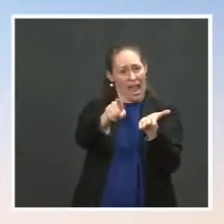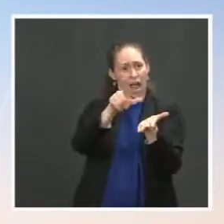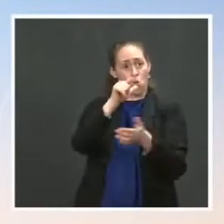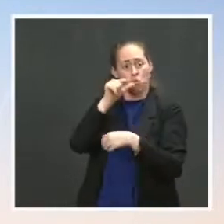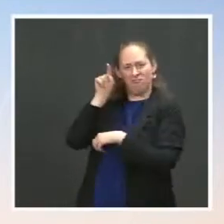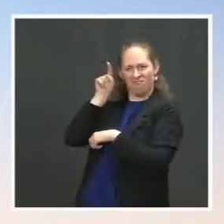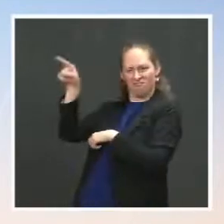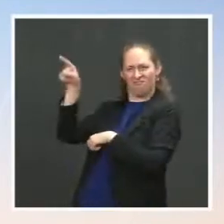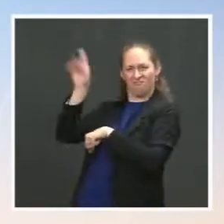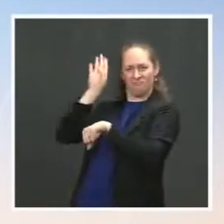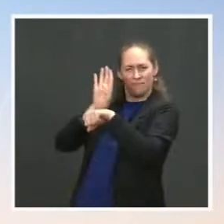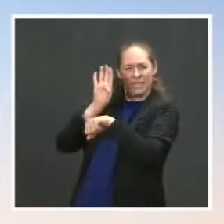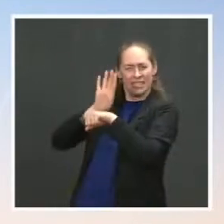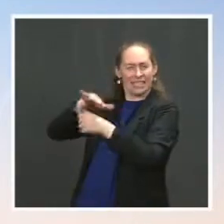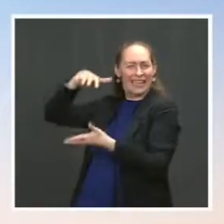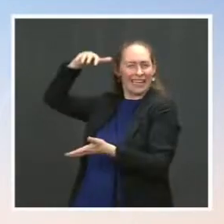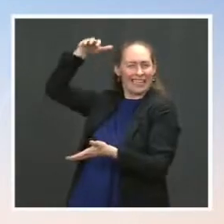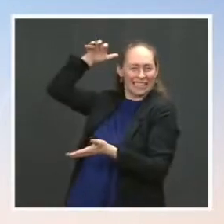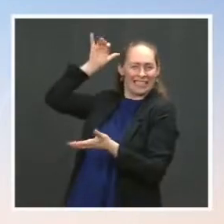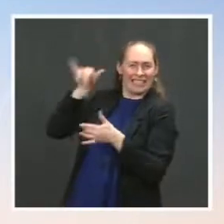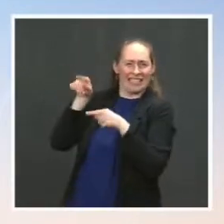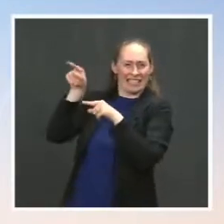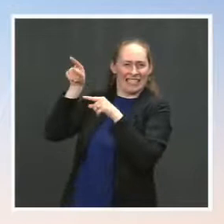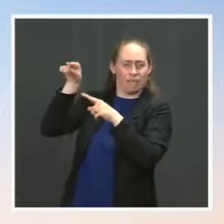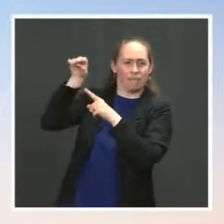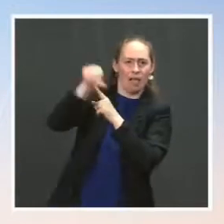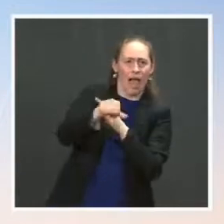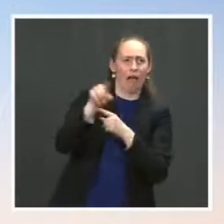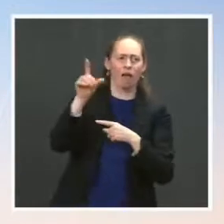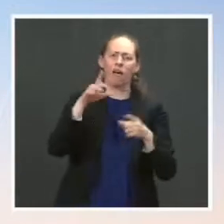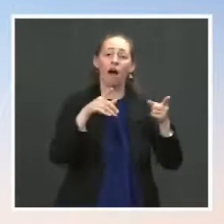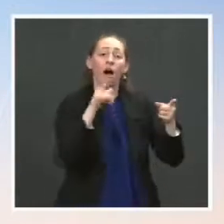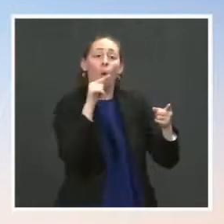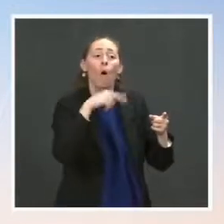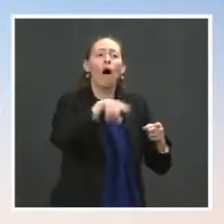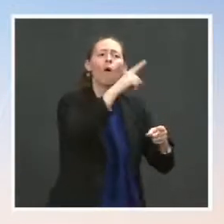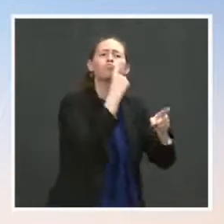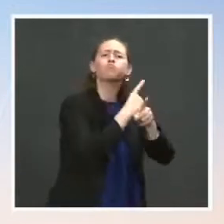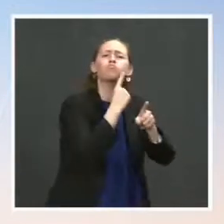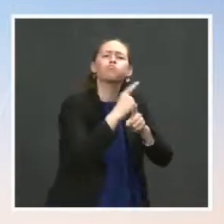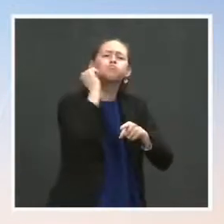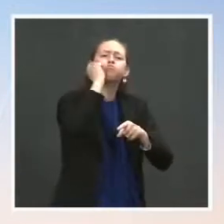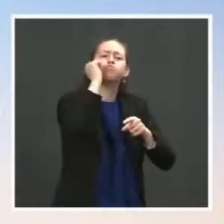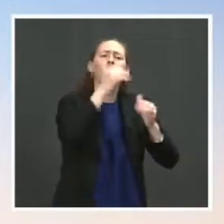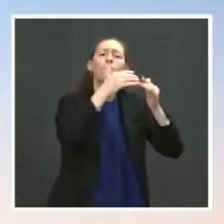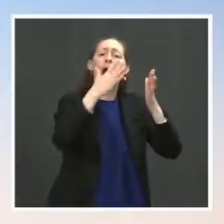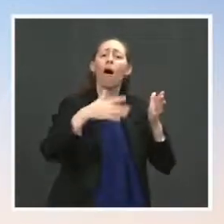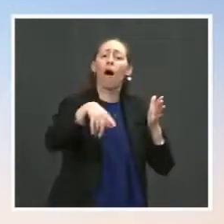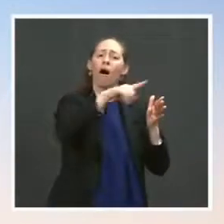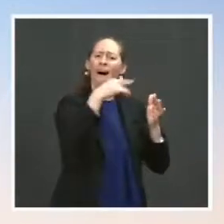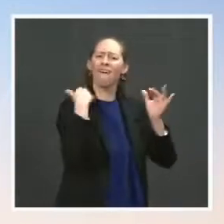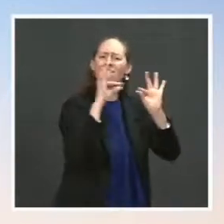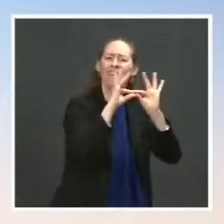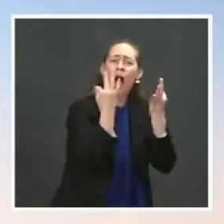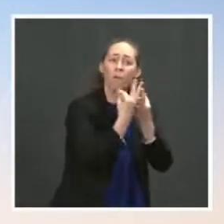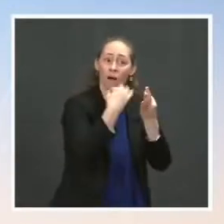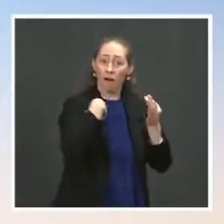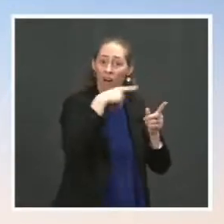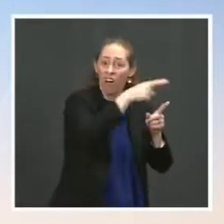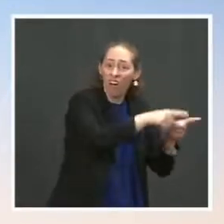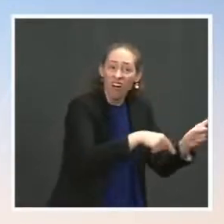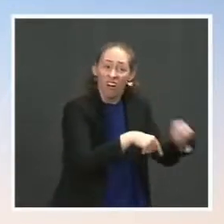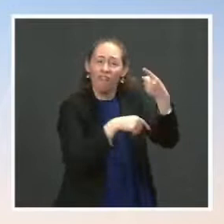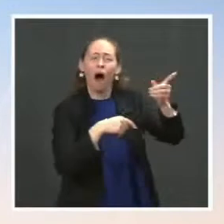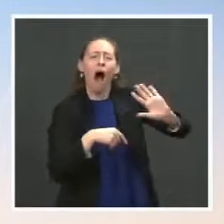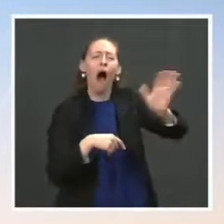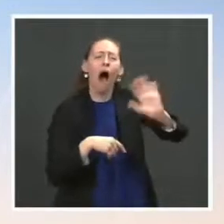should burden ordinary American families at a time when we've got so many corporations that have paid literally zero. And I also would argue that